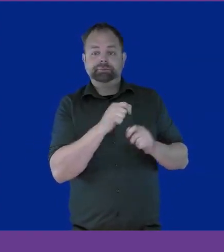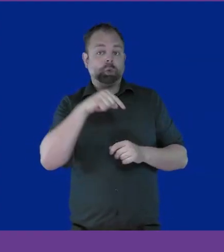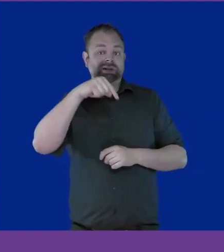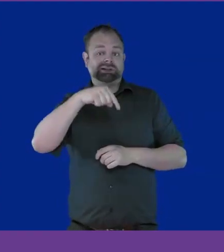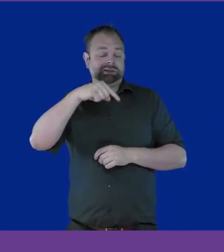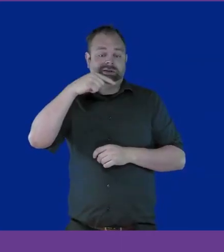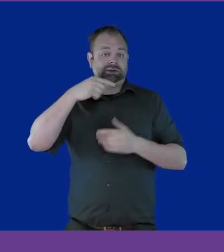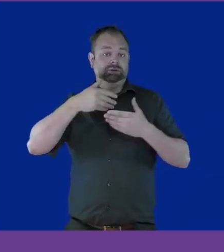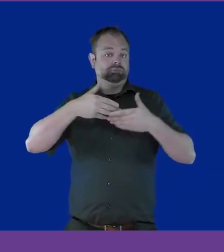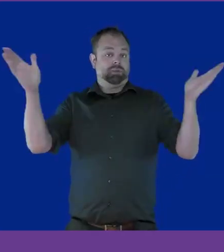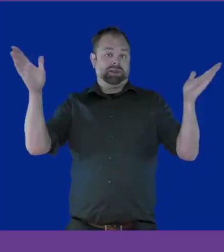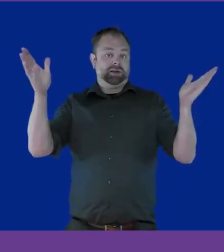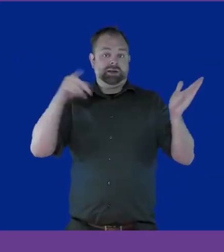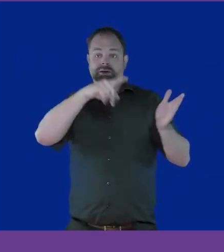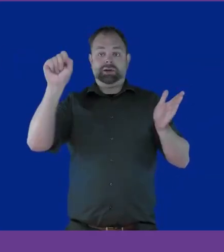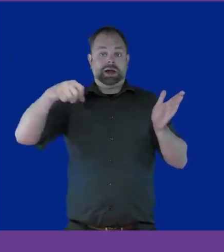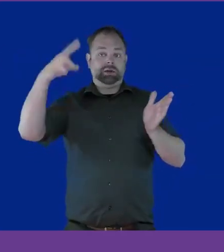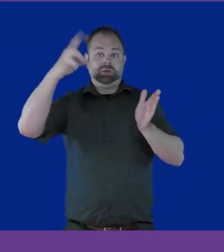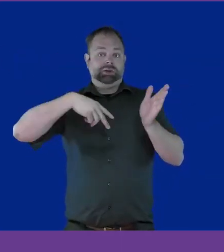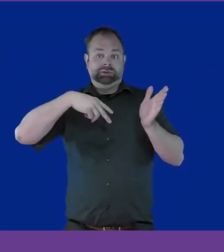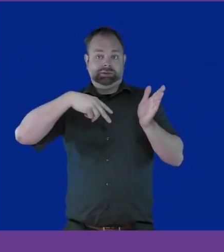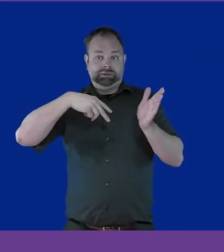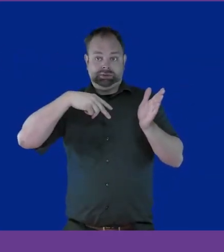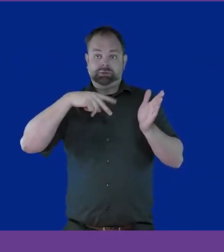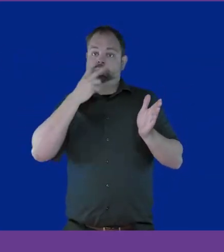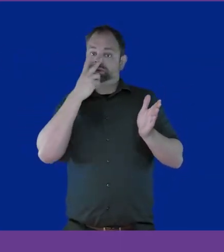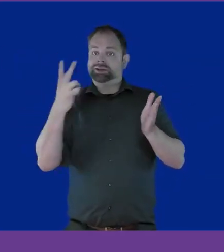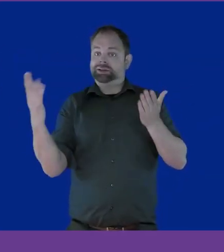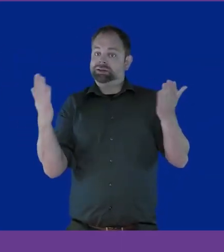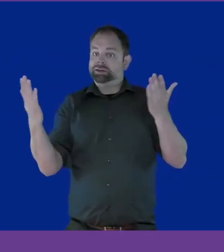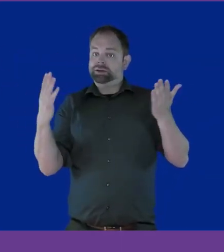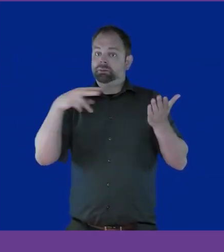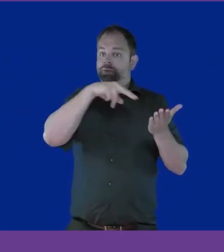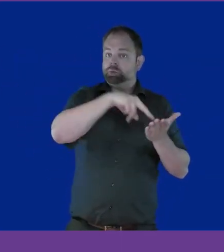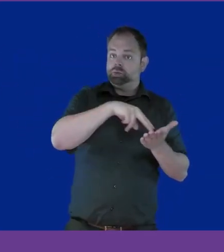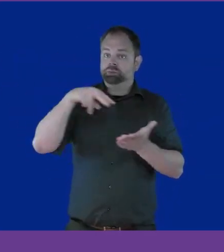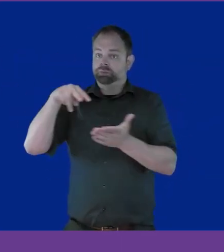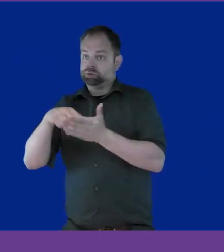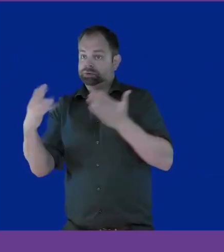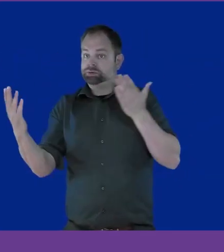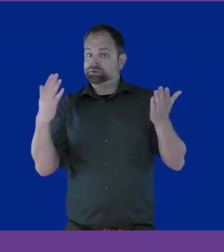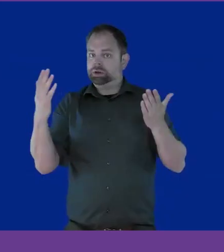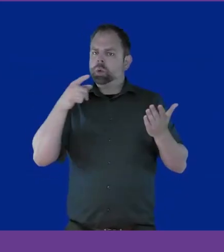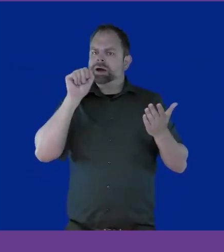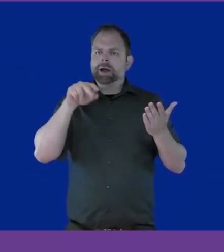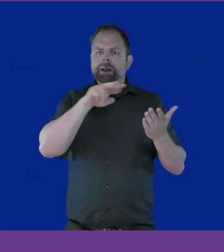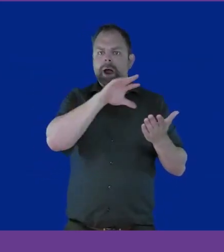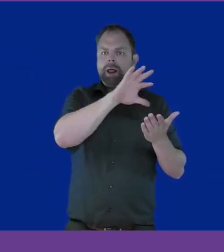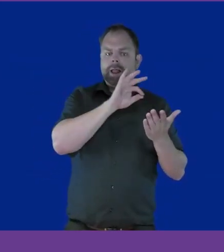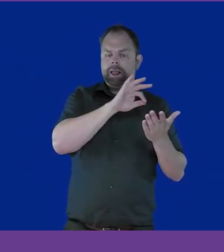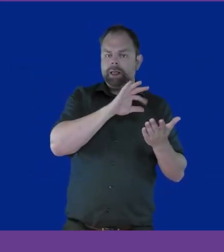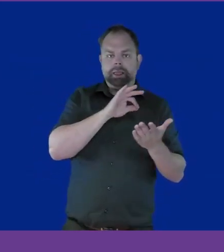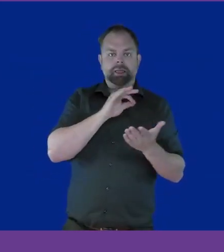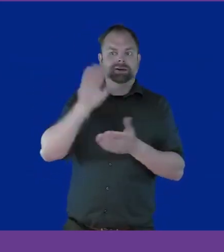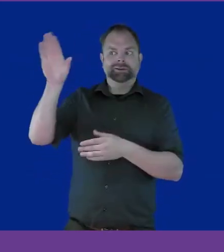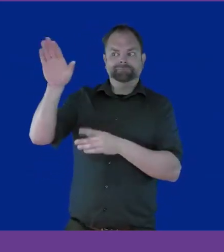moving the text forward as we move on to the next stage of the negotiations in trilogues. For example, I'm thinking now in answer to your